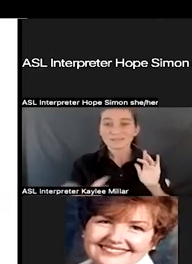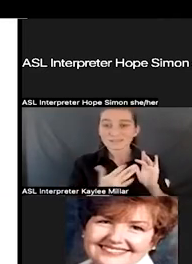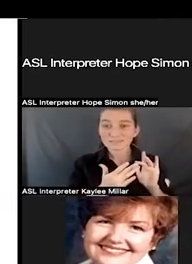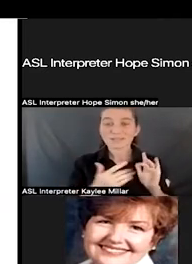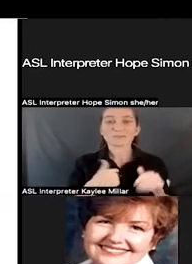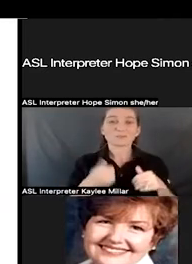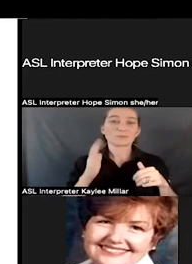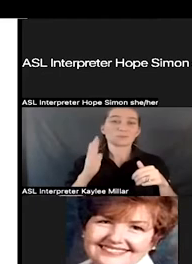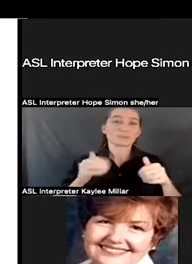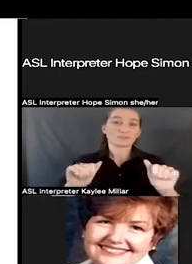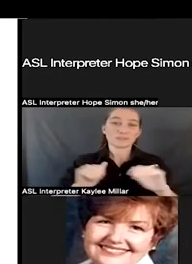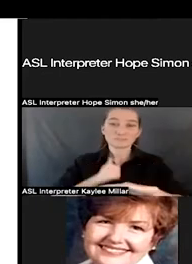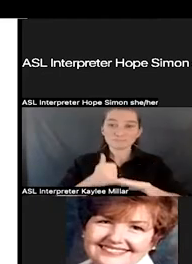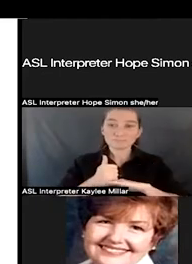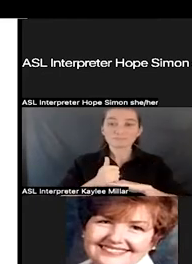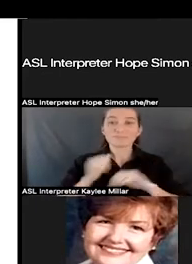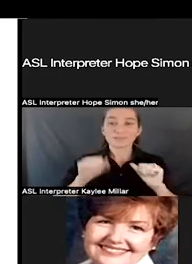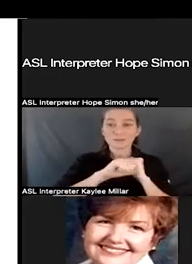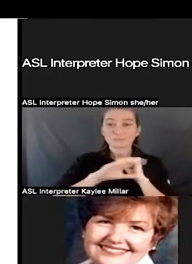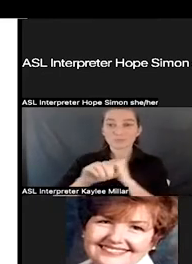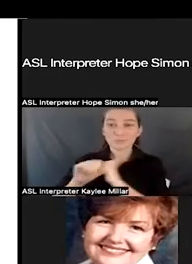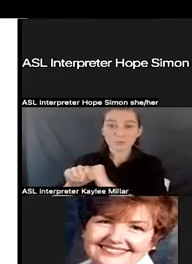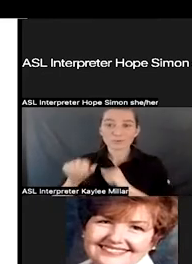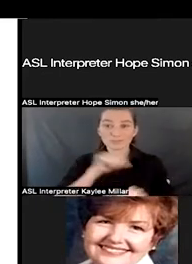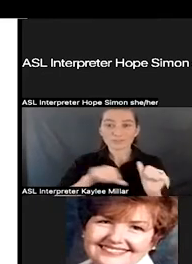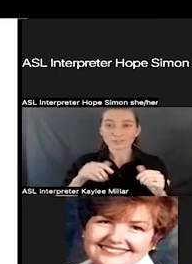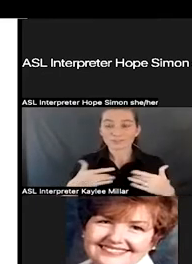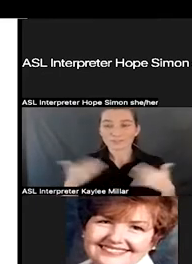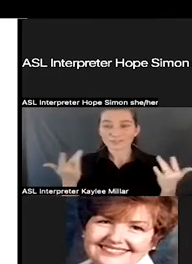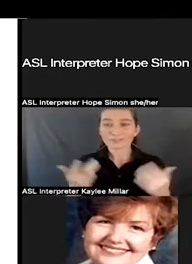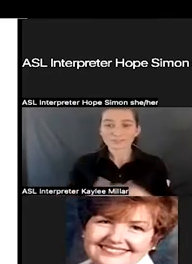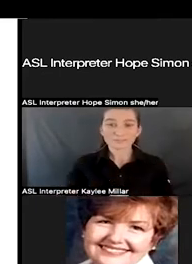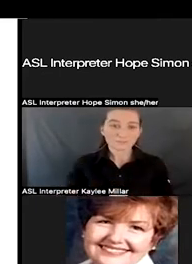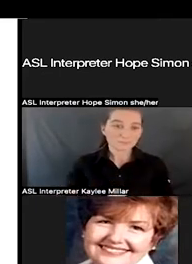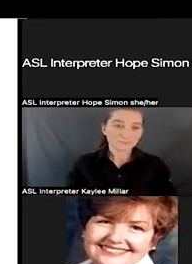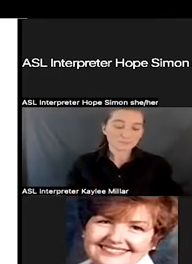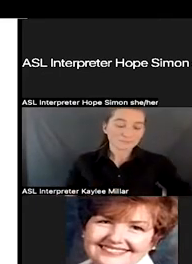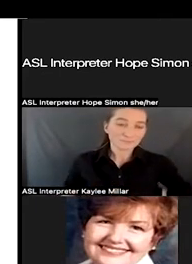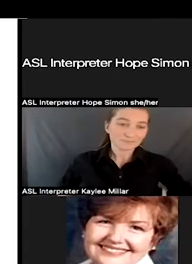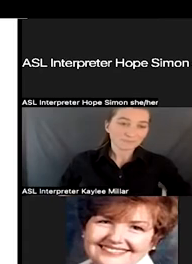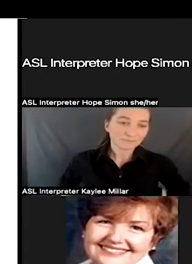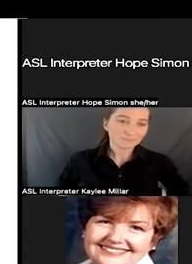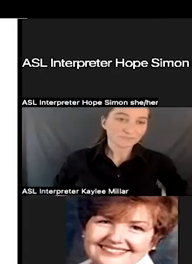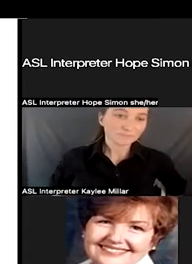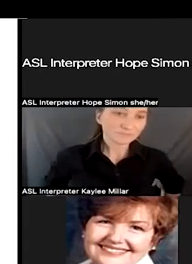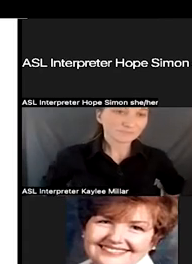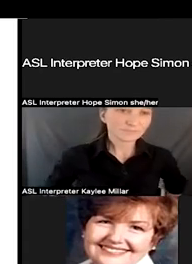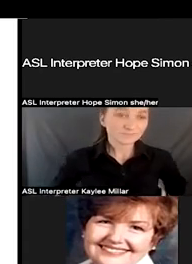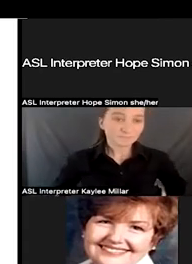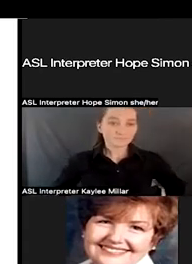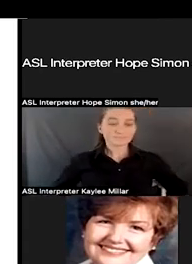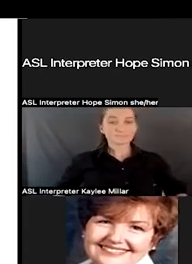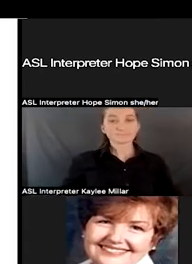try and help co-promote each other's events to get the word out to the community as a whole.